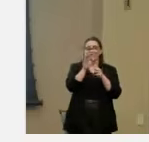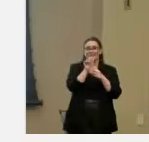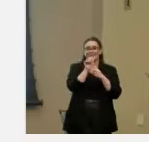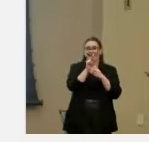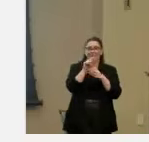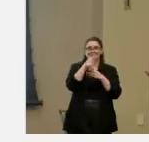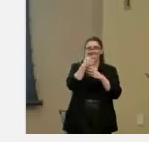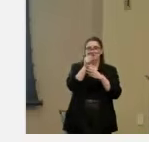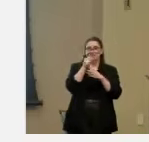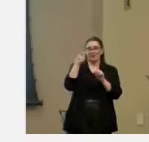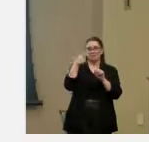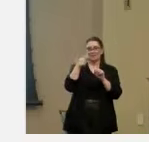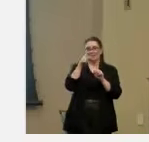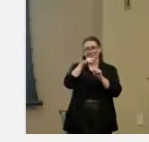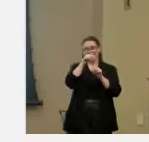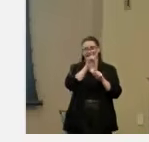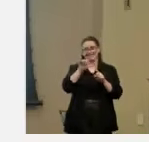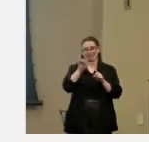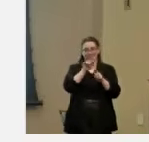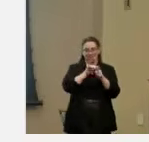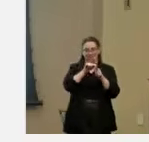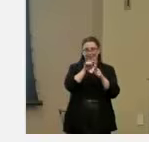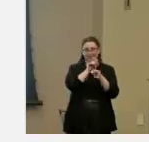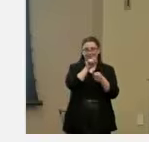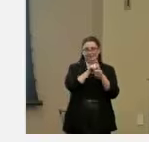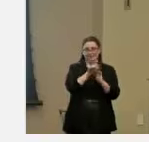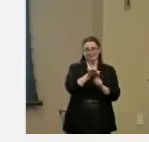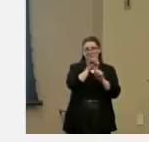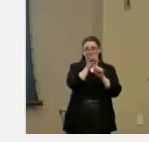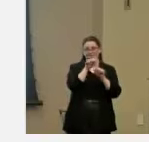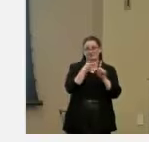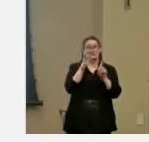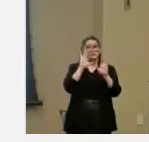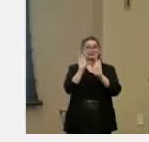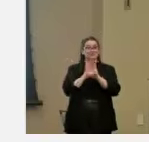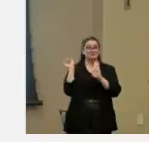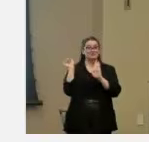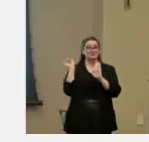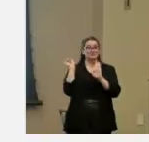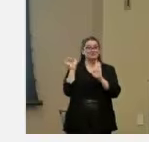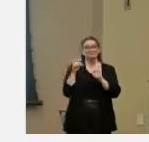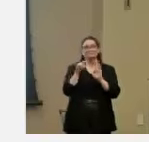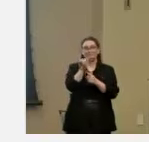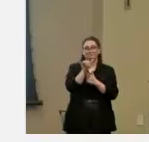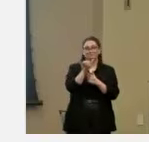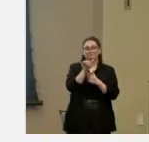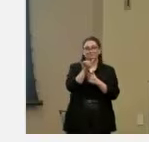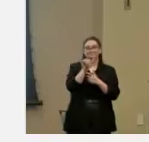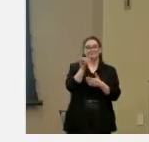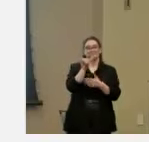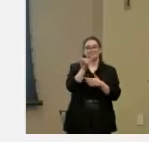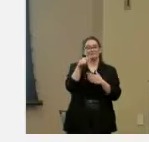receptor T cell. And that essentially is shown in this figure. This is the antibody that's